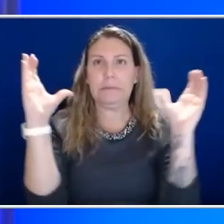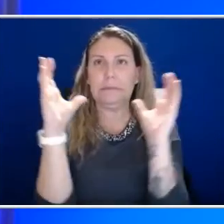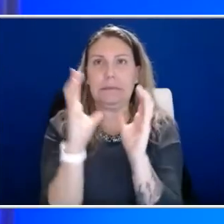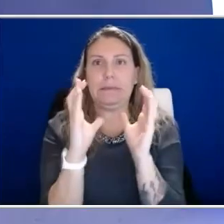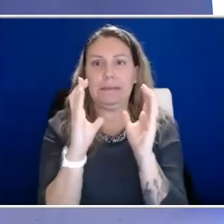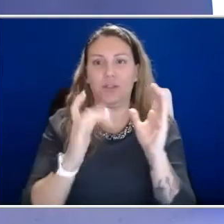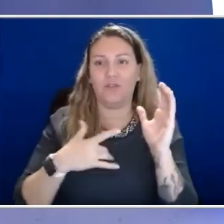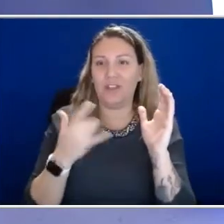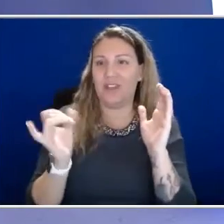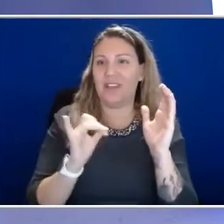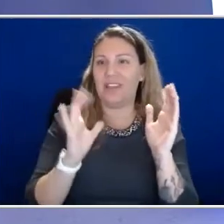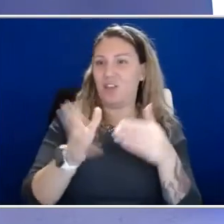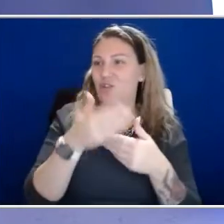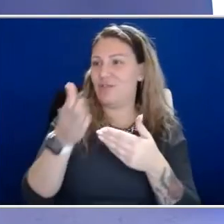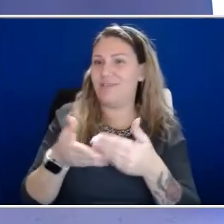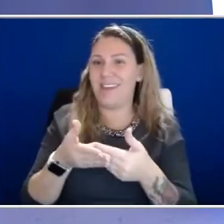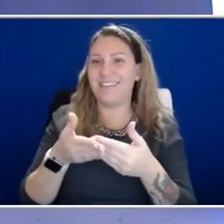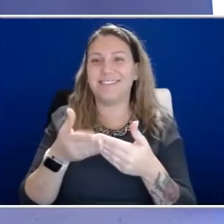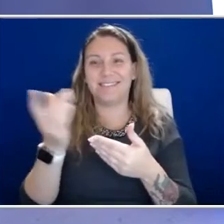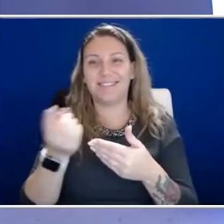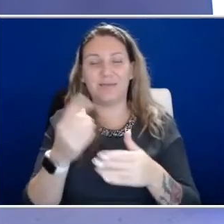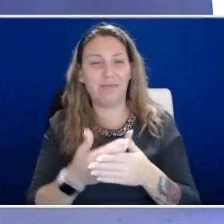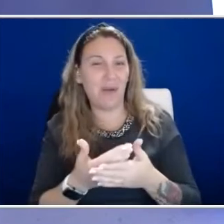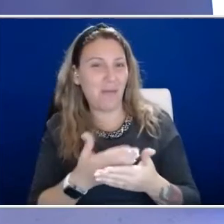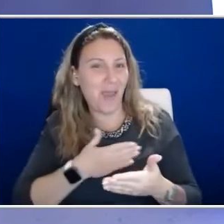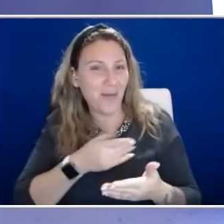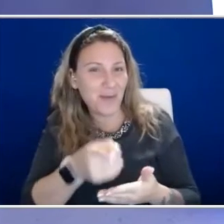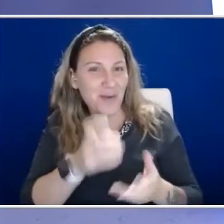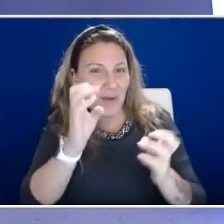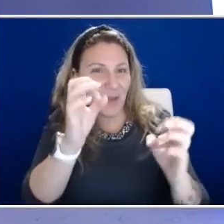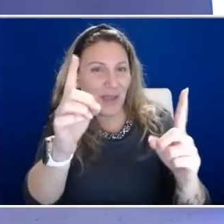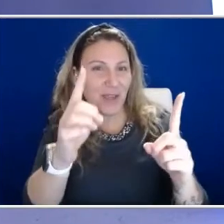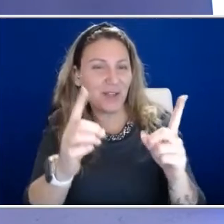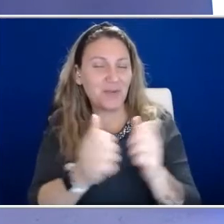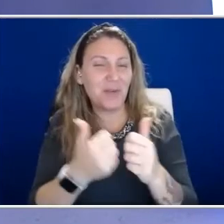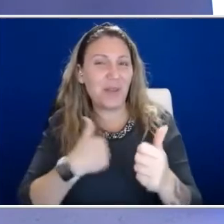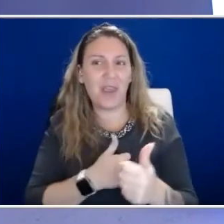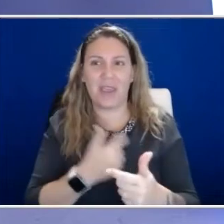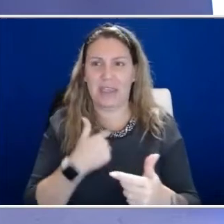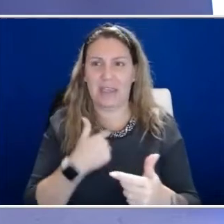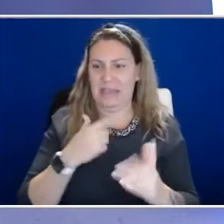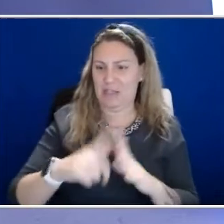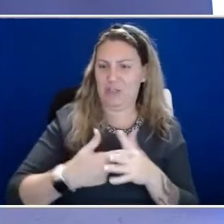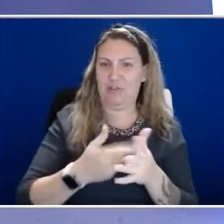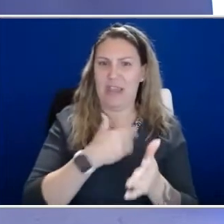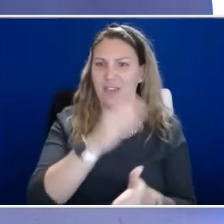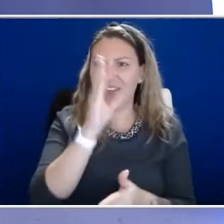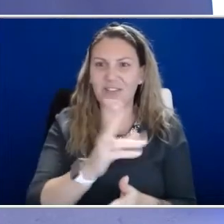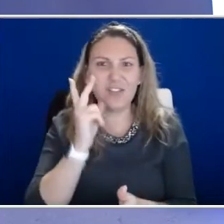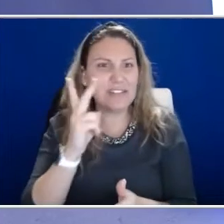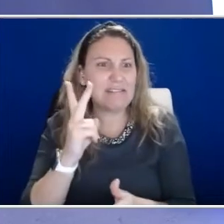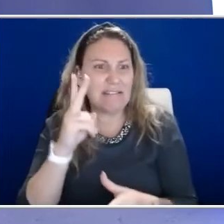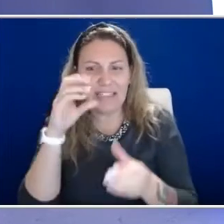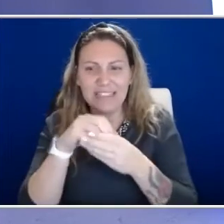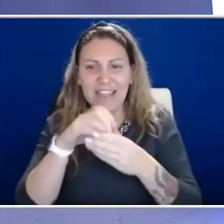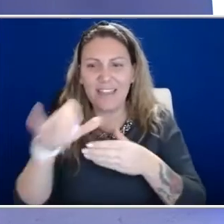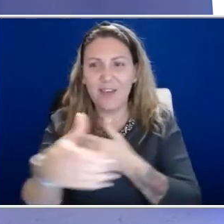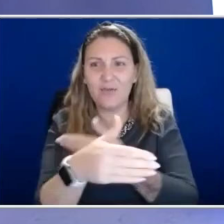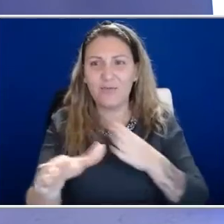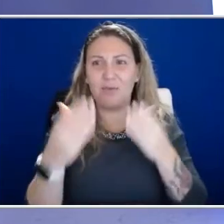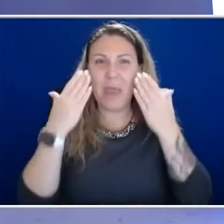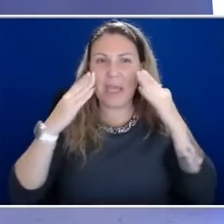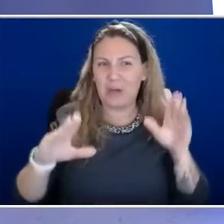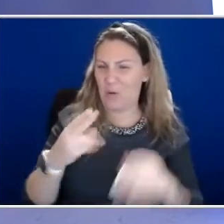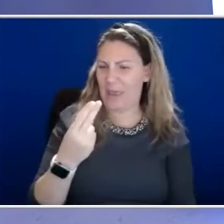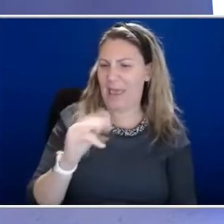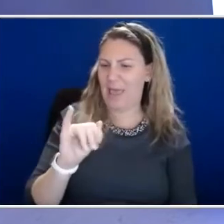all the time. I'm so glad you and Dr. Orr educated us on this, because I think when we start, I had not seen the inside of that room. I didn't really know what a hyperbaric therapy, what